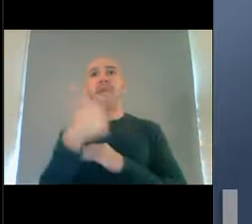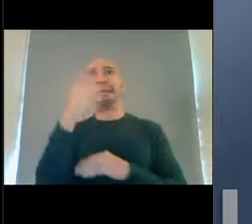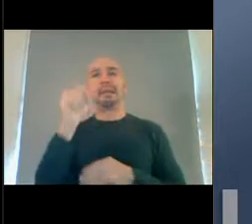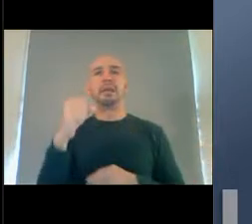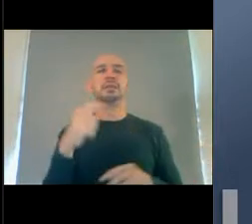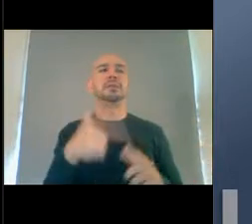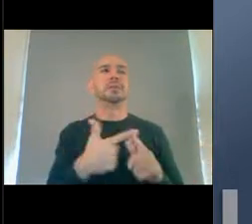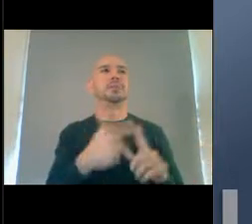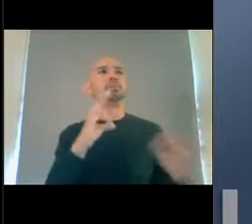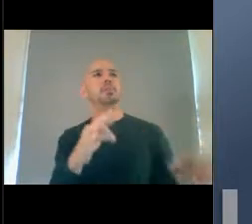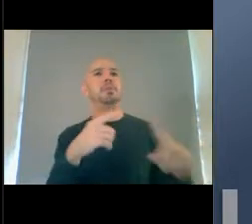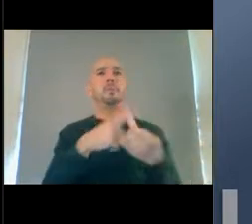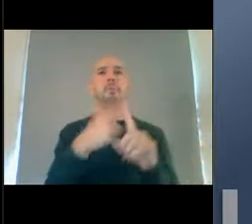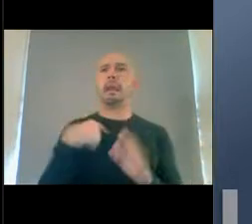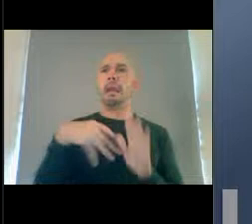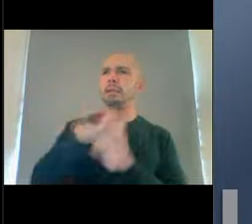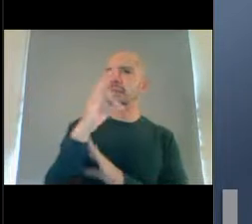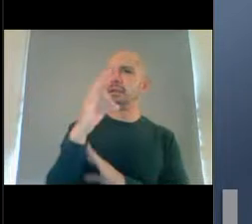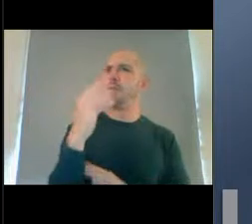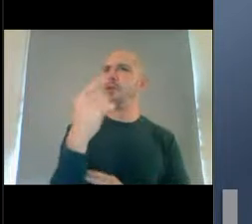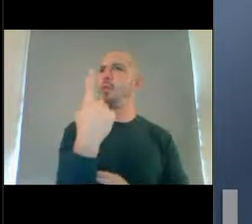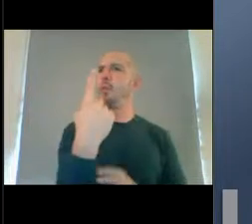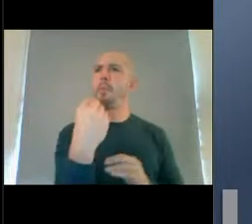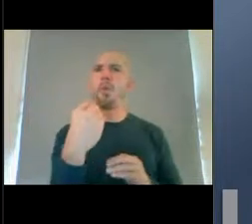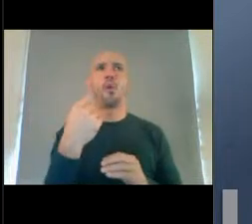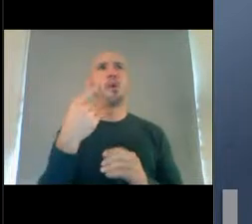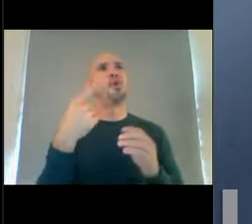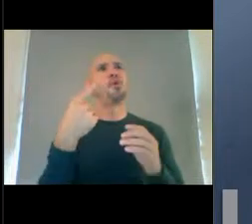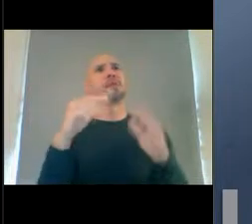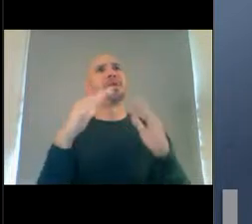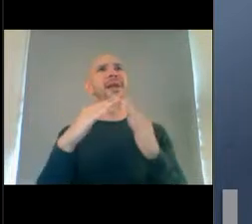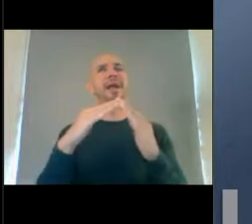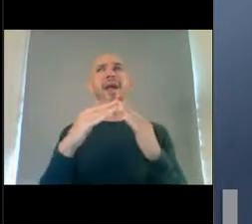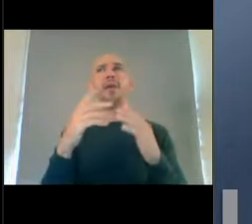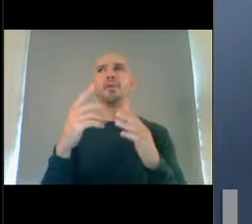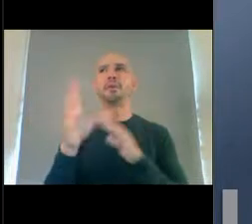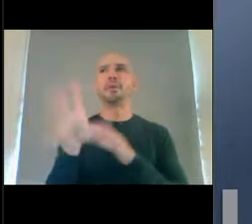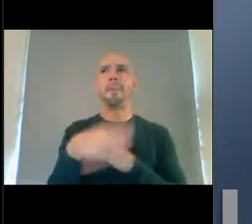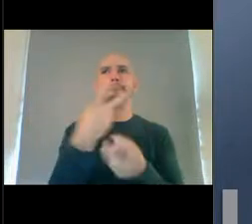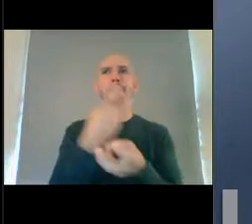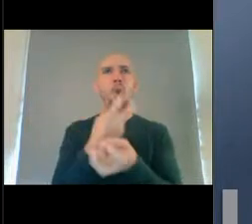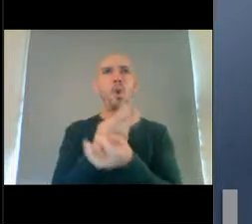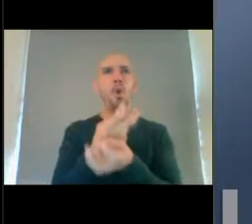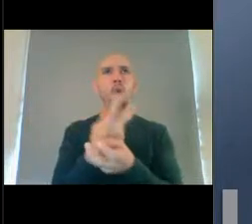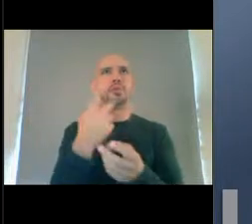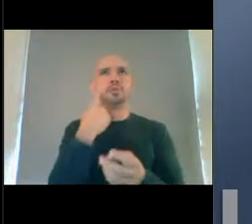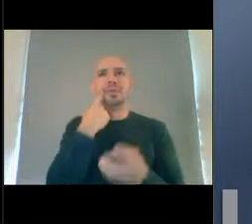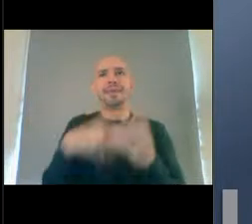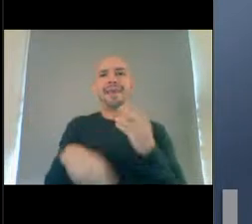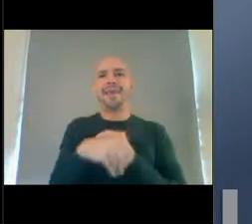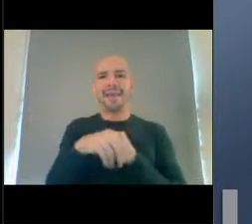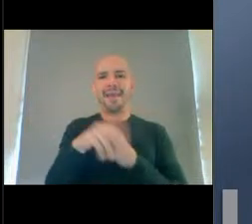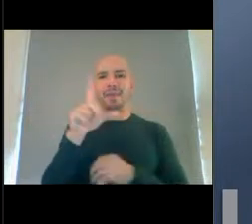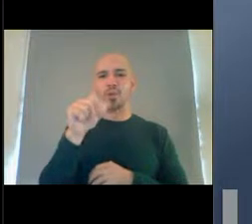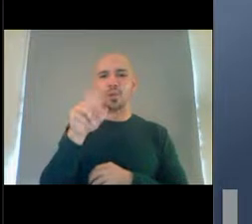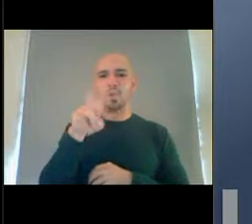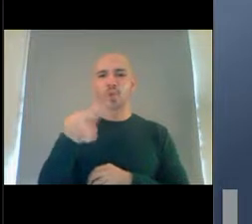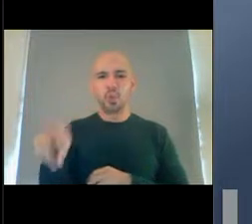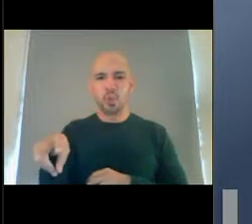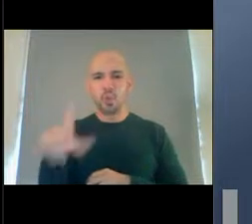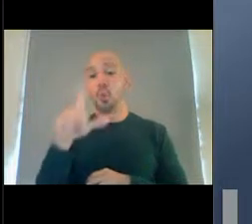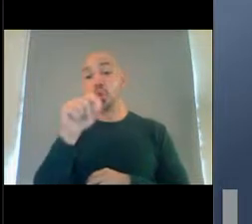one more air pollutant that was added recently in 2021 to m-fat that is missing in cal bc and